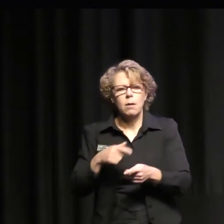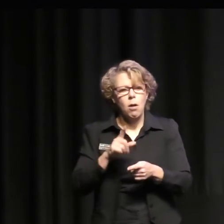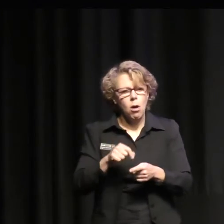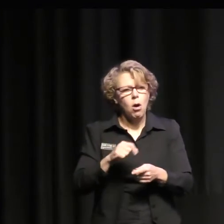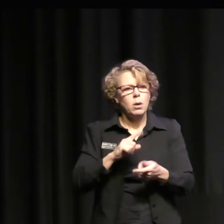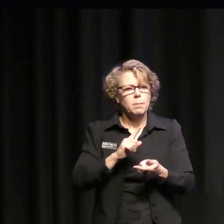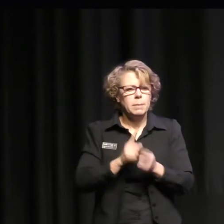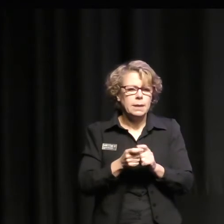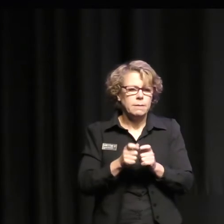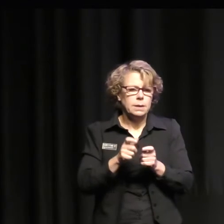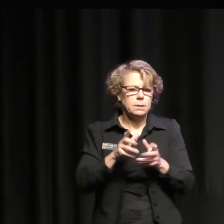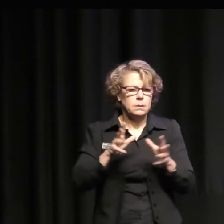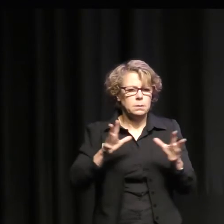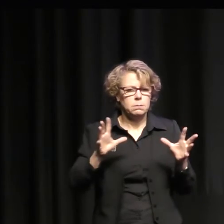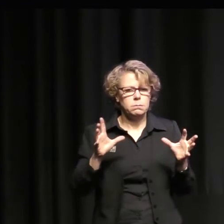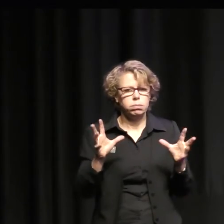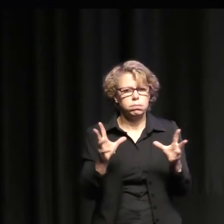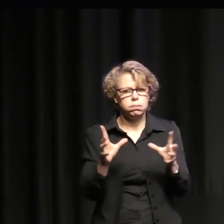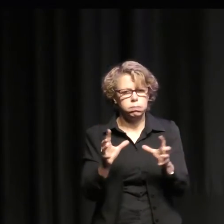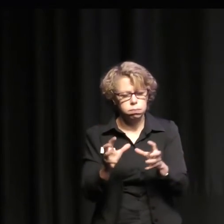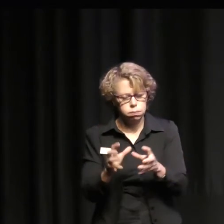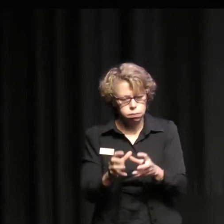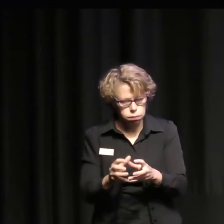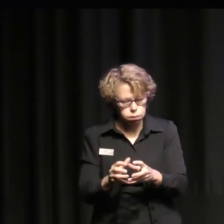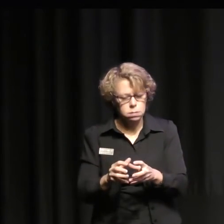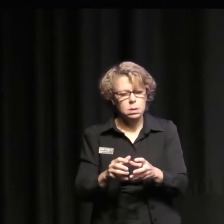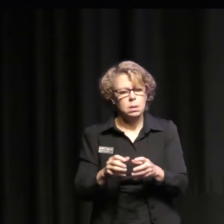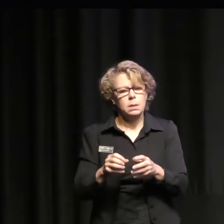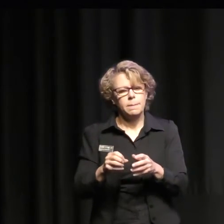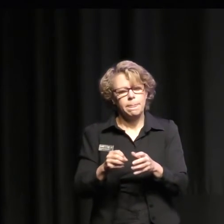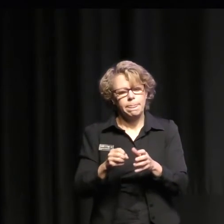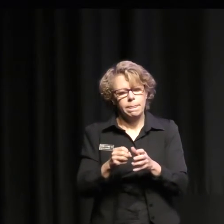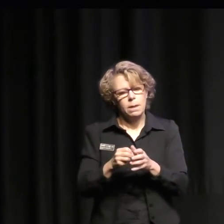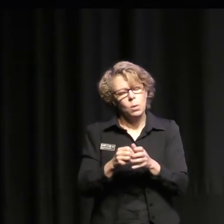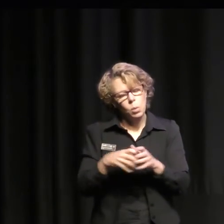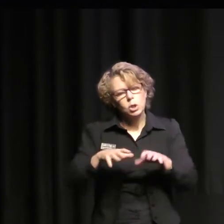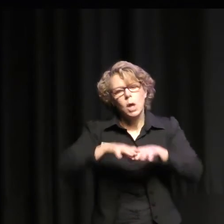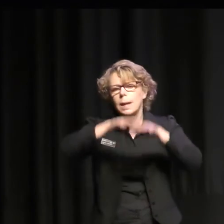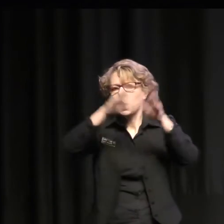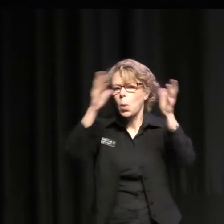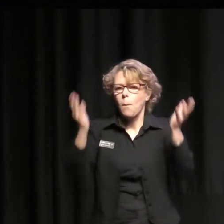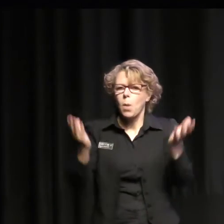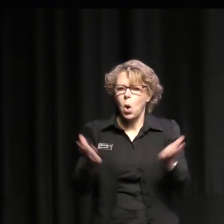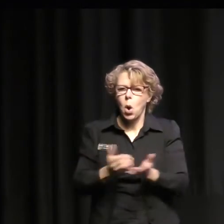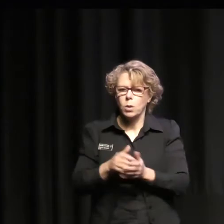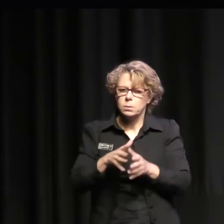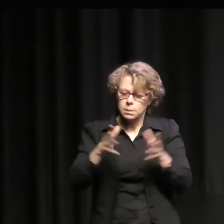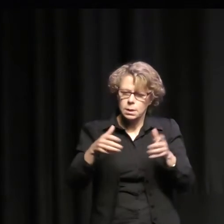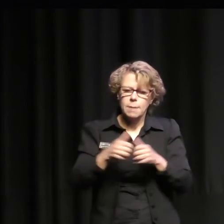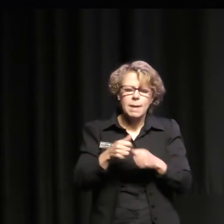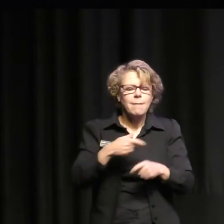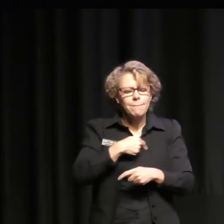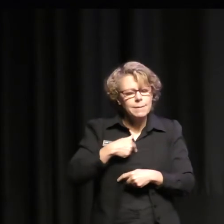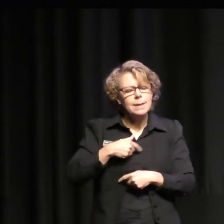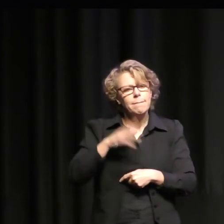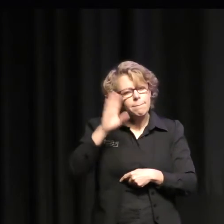last 30 years, the period of globalization, but we know roughly what we want with